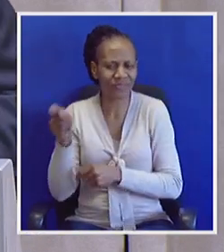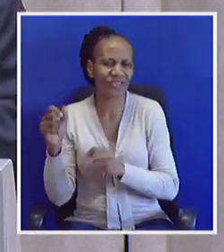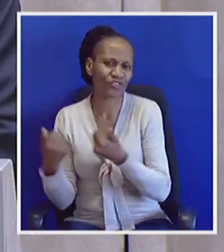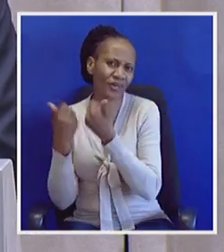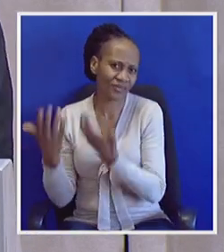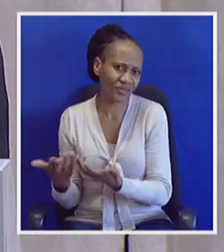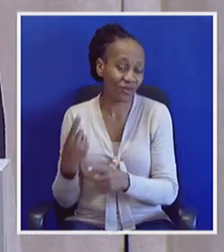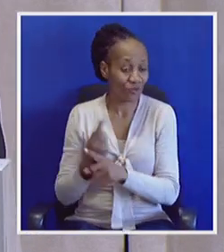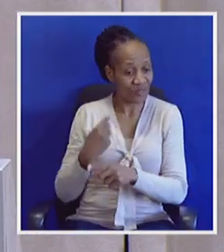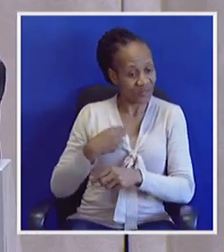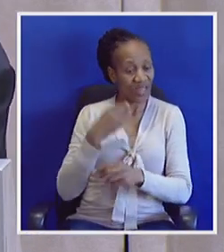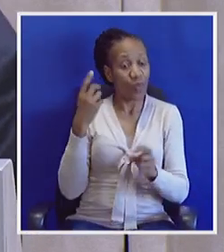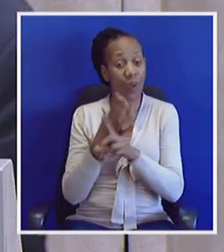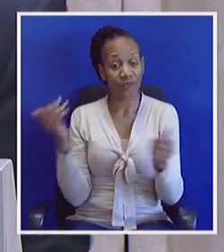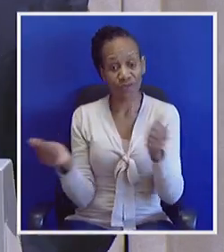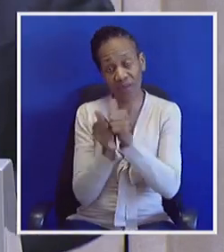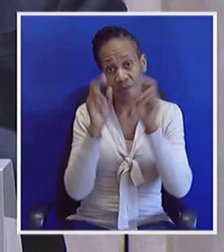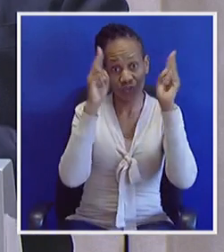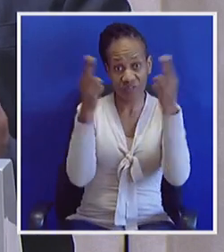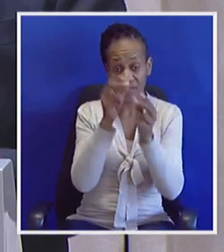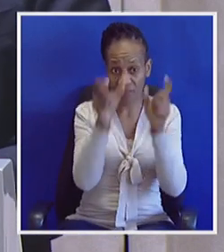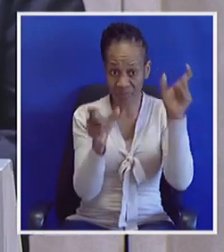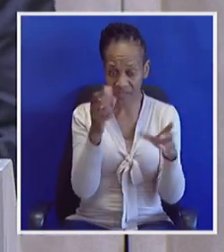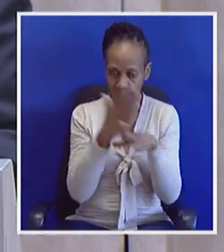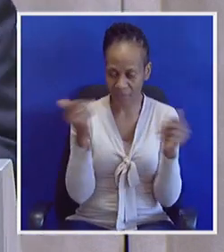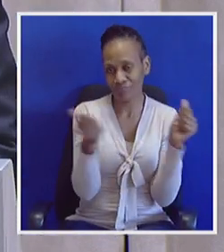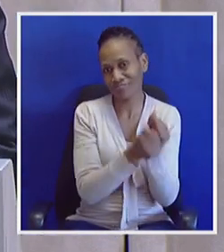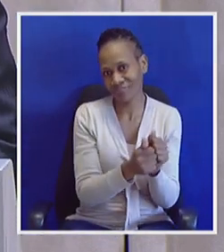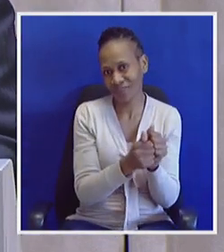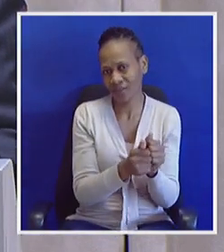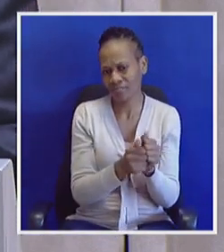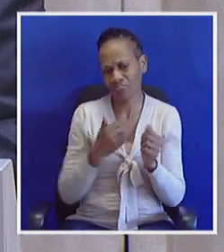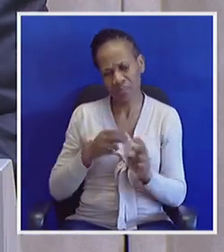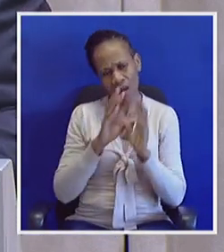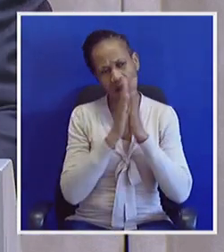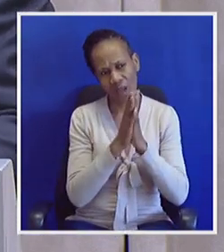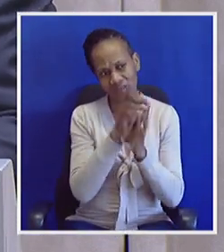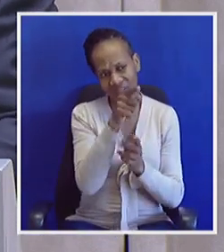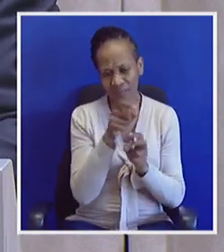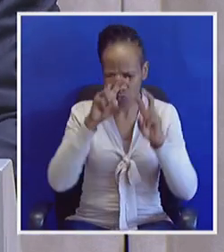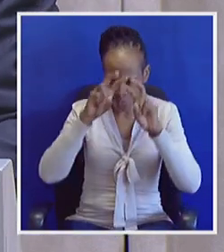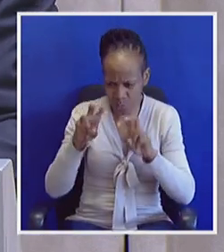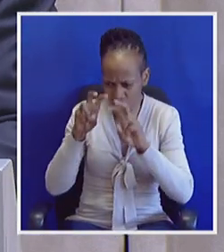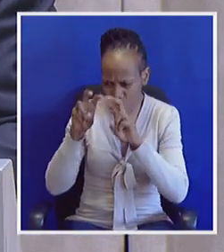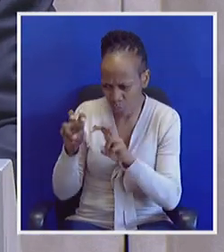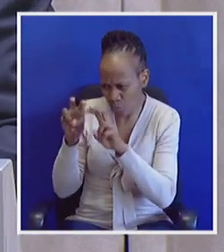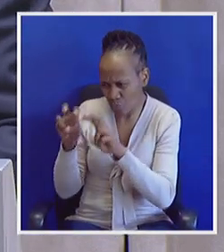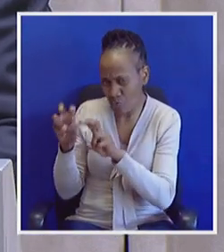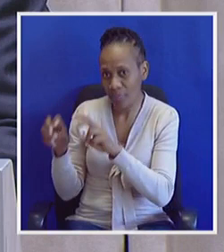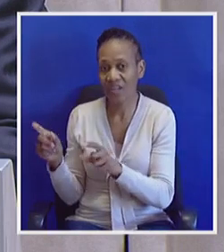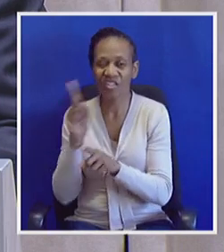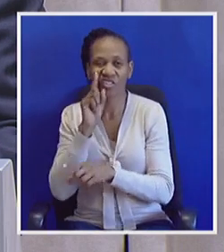use academics who we ask to look more introspectively at any aspect